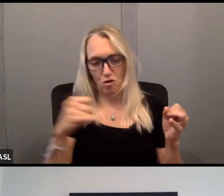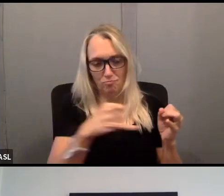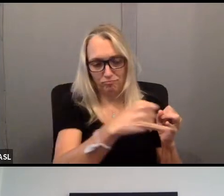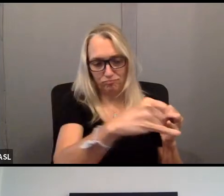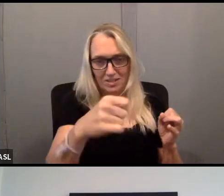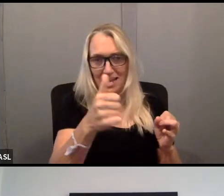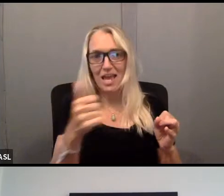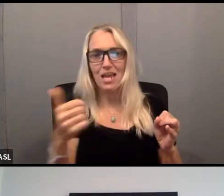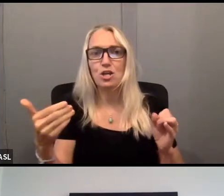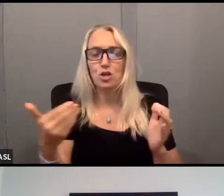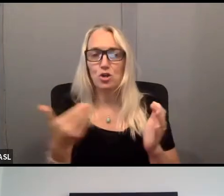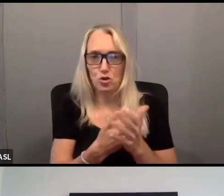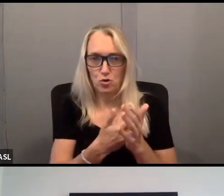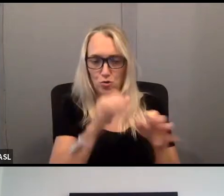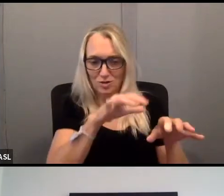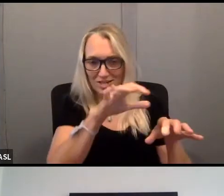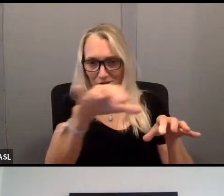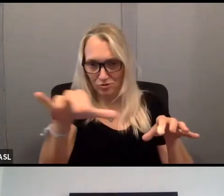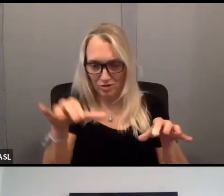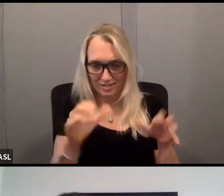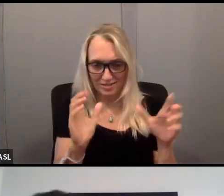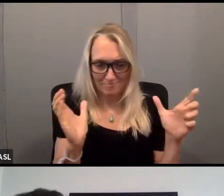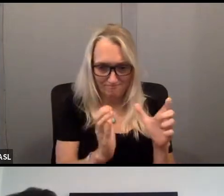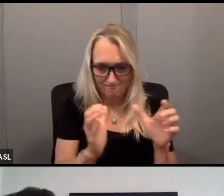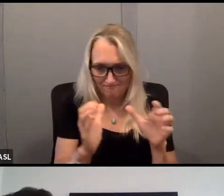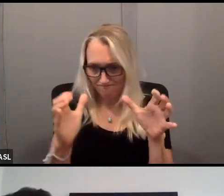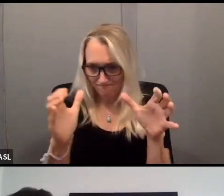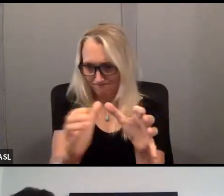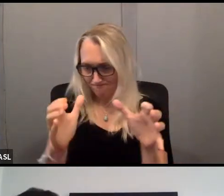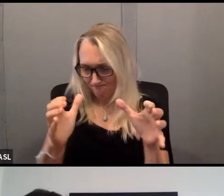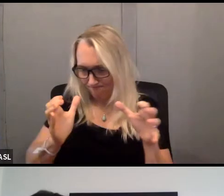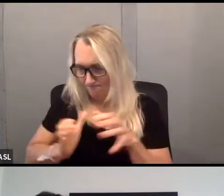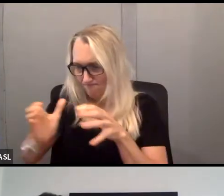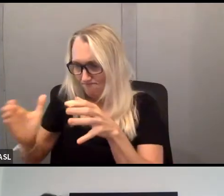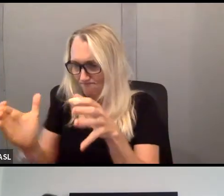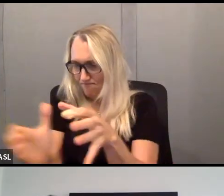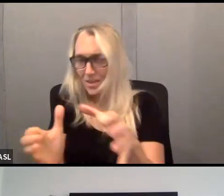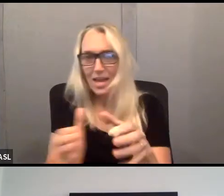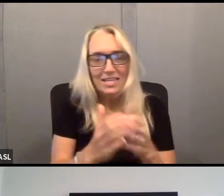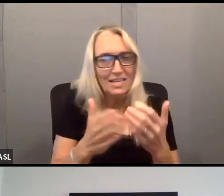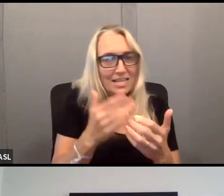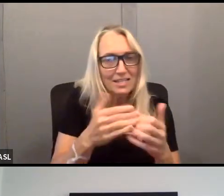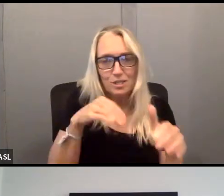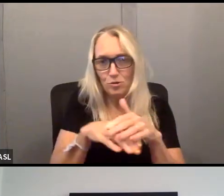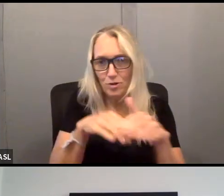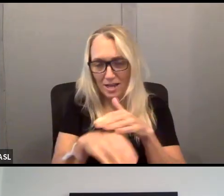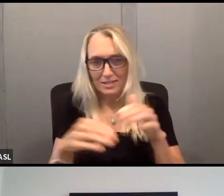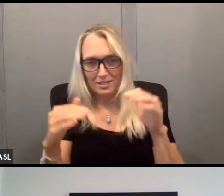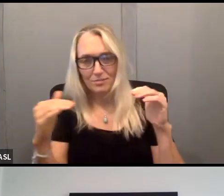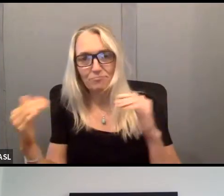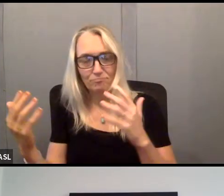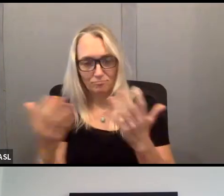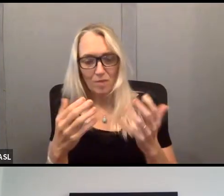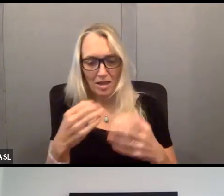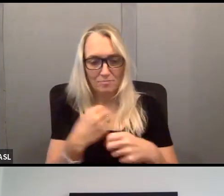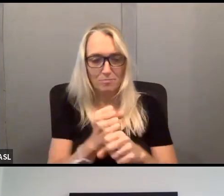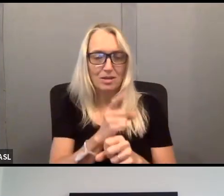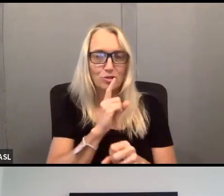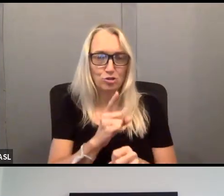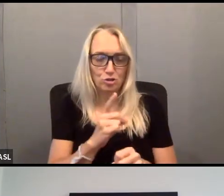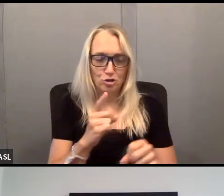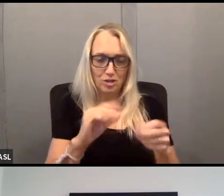congressional districts that are as compact, contiguous, and convenient, and made up of